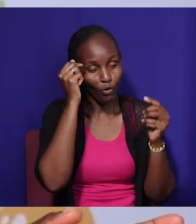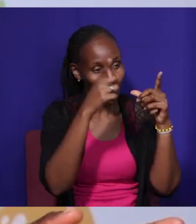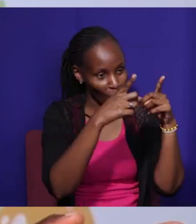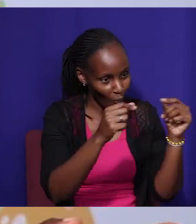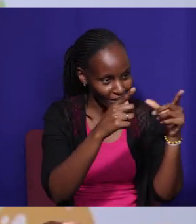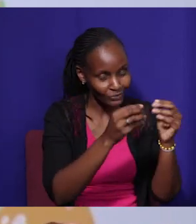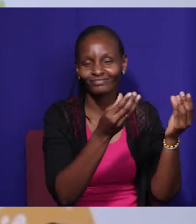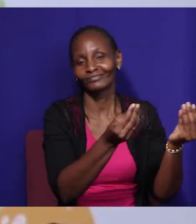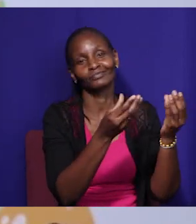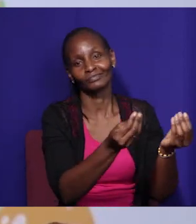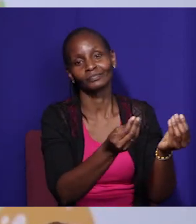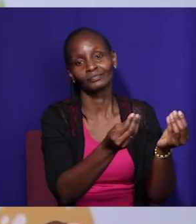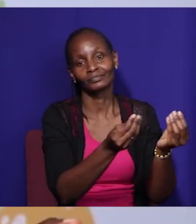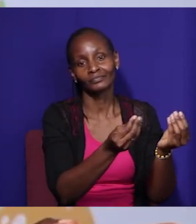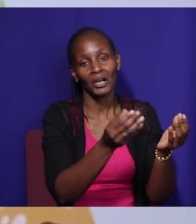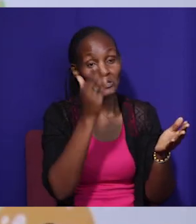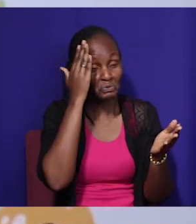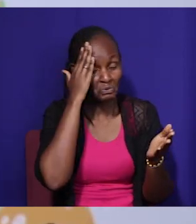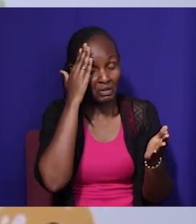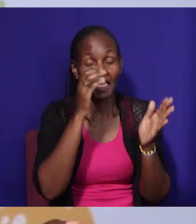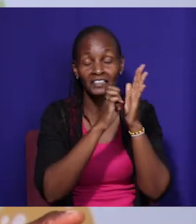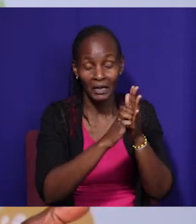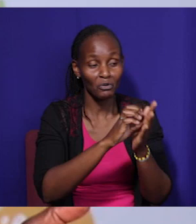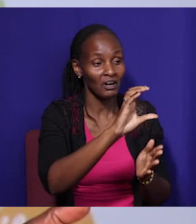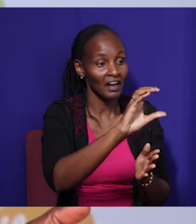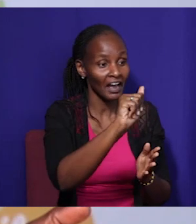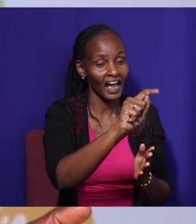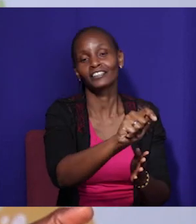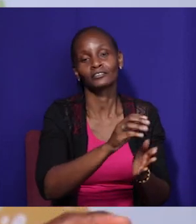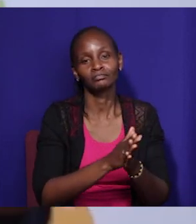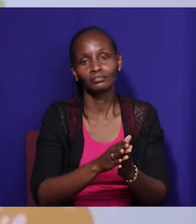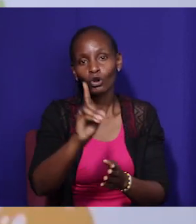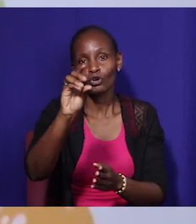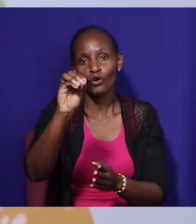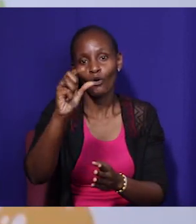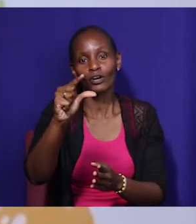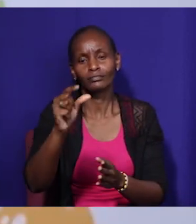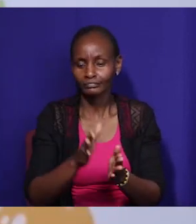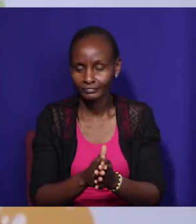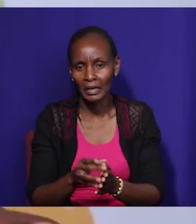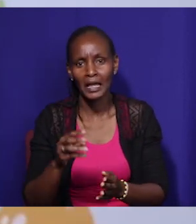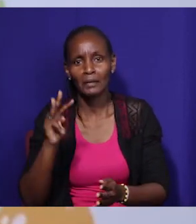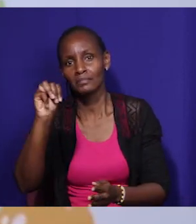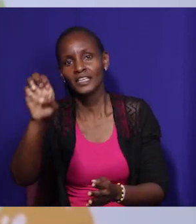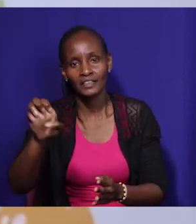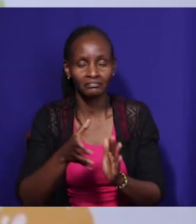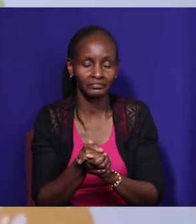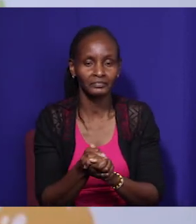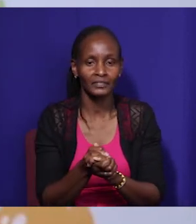were also simple. You know, cat and dog and me. But